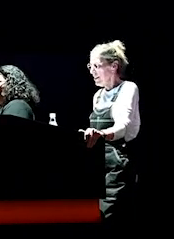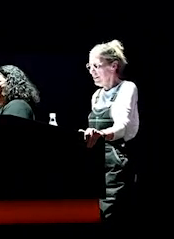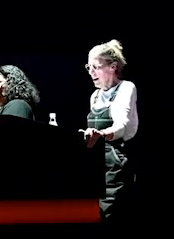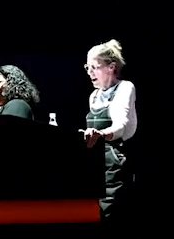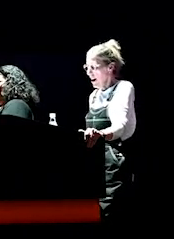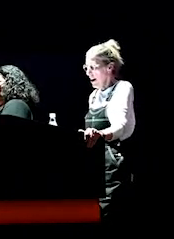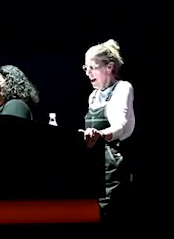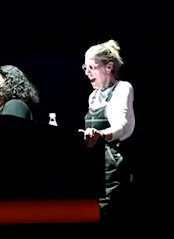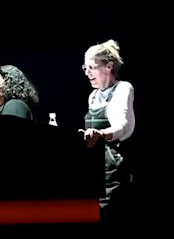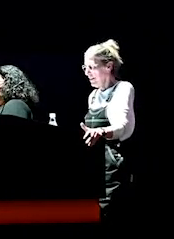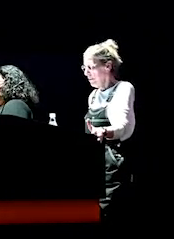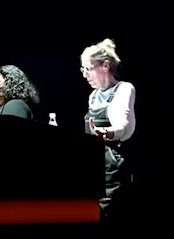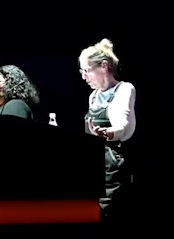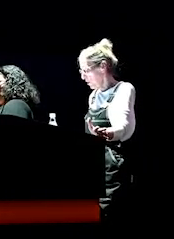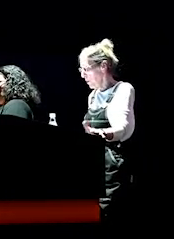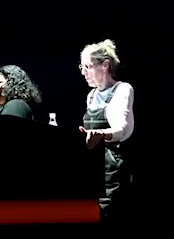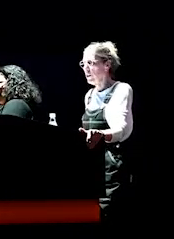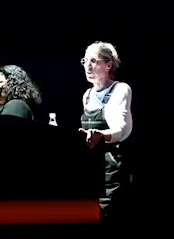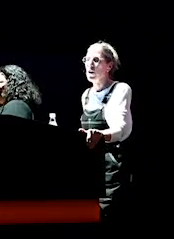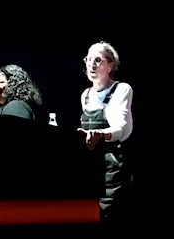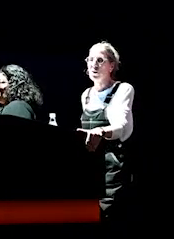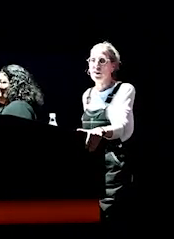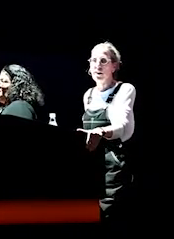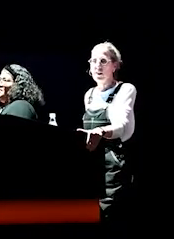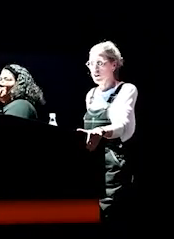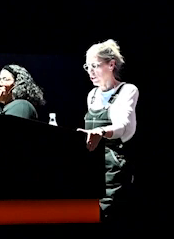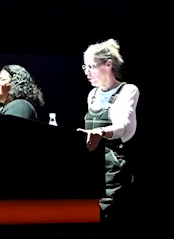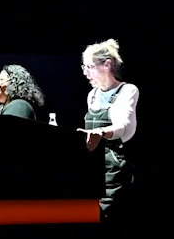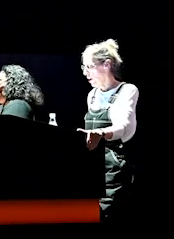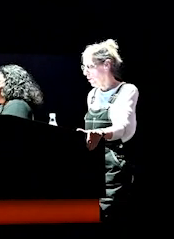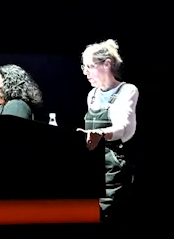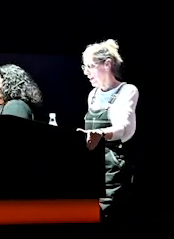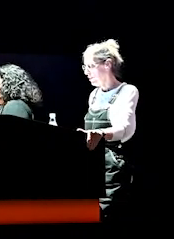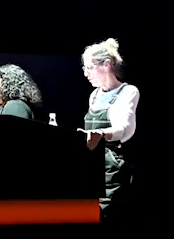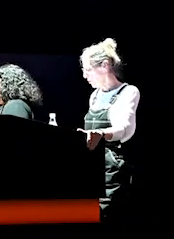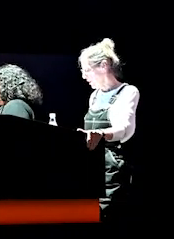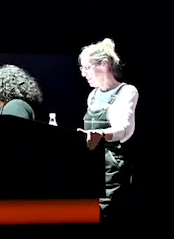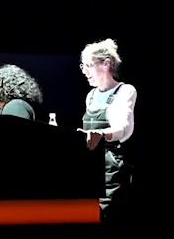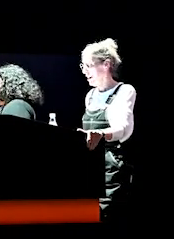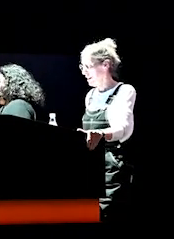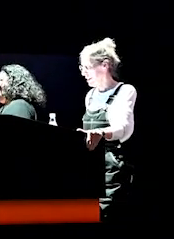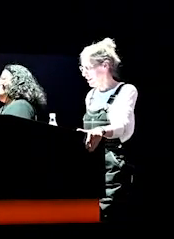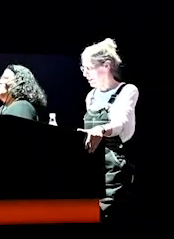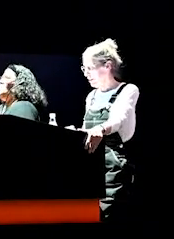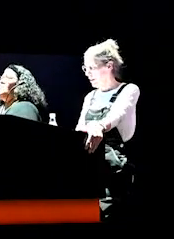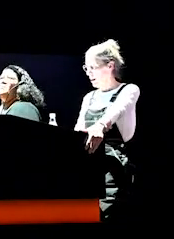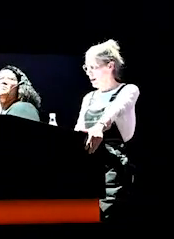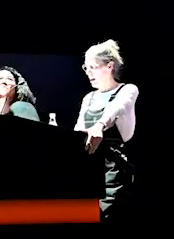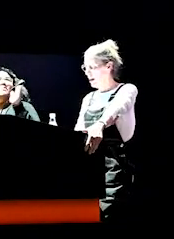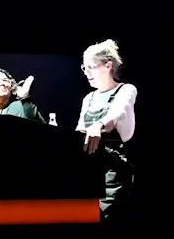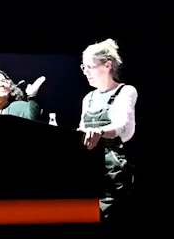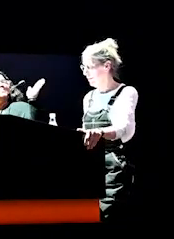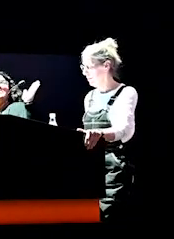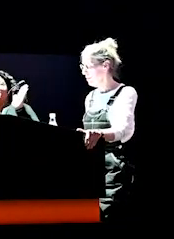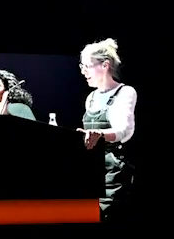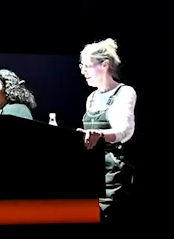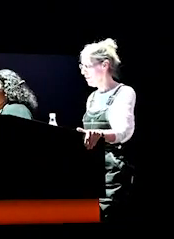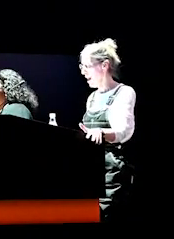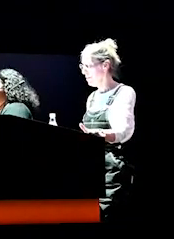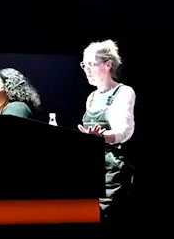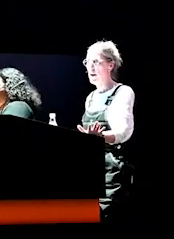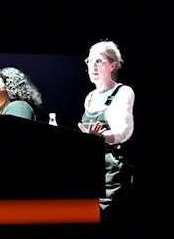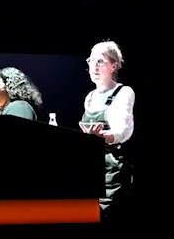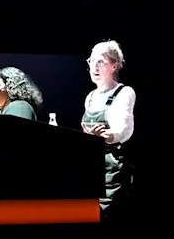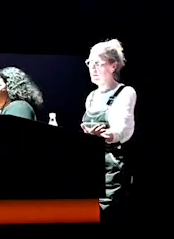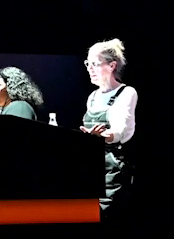This is, as most of the people know, the show is through these characters. Many